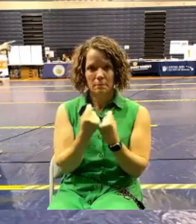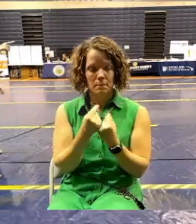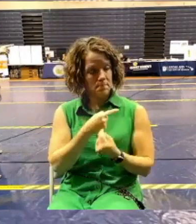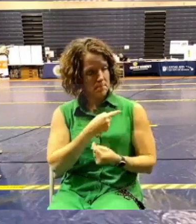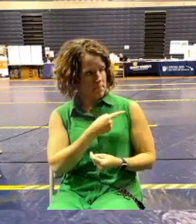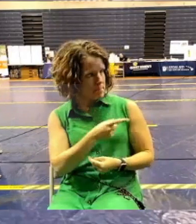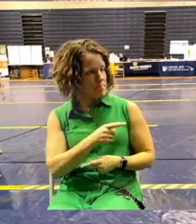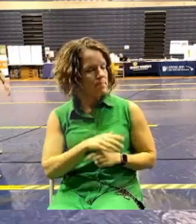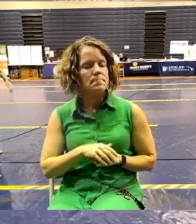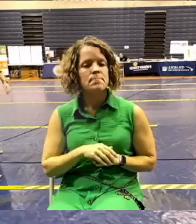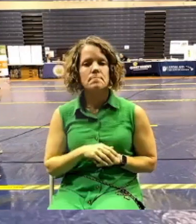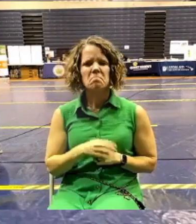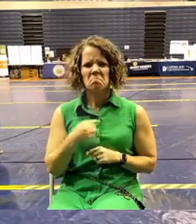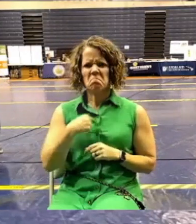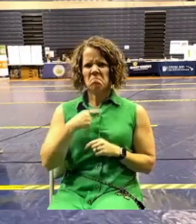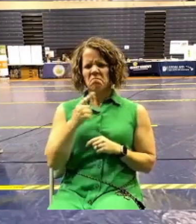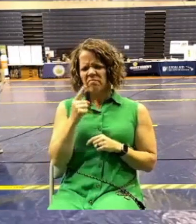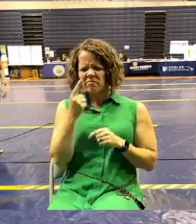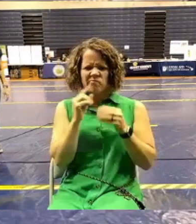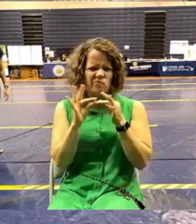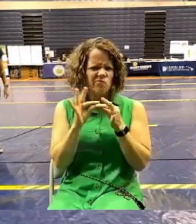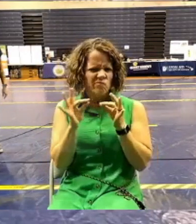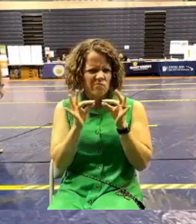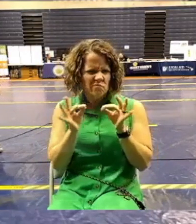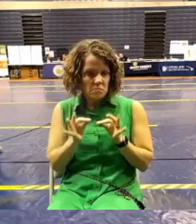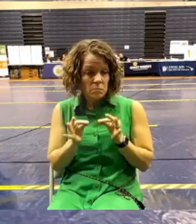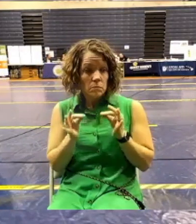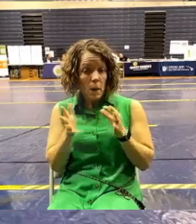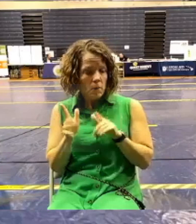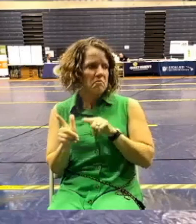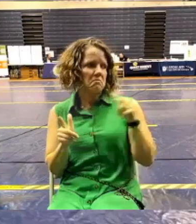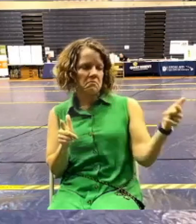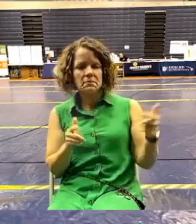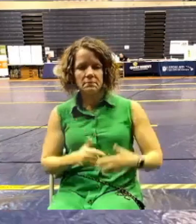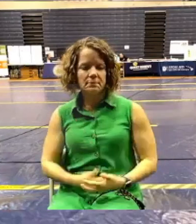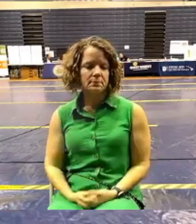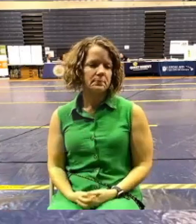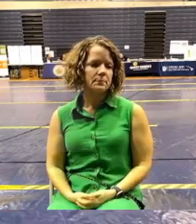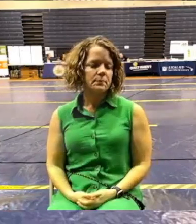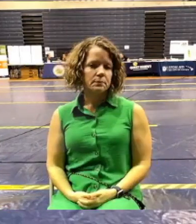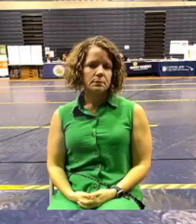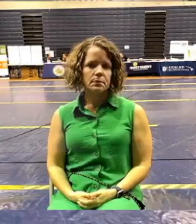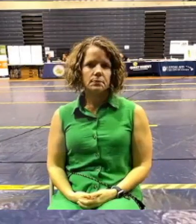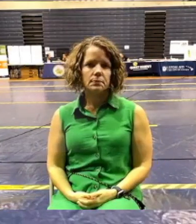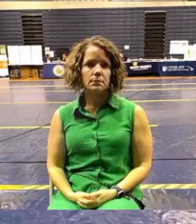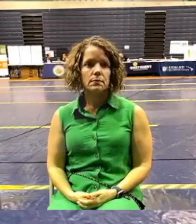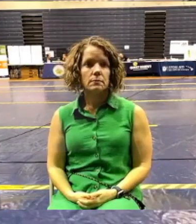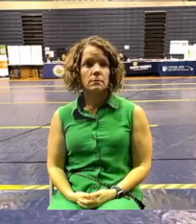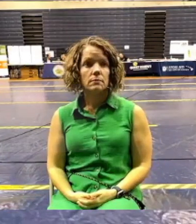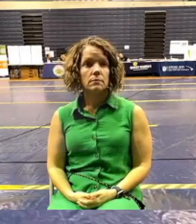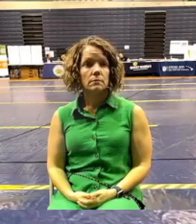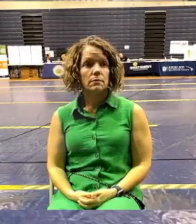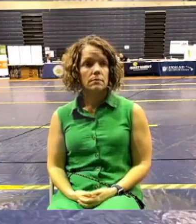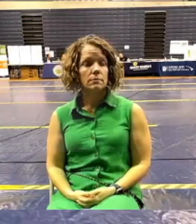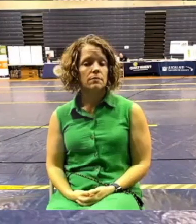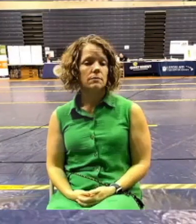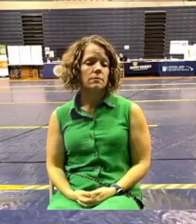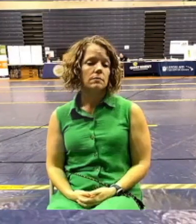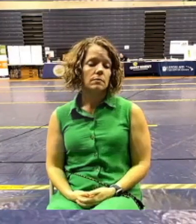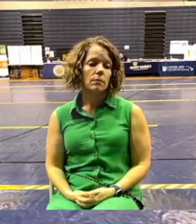before they take over and give their reports. Some of you may have been at the